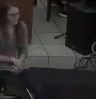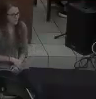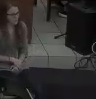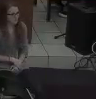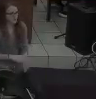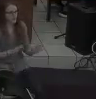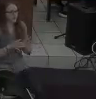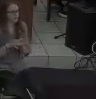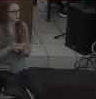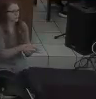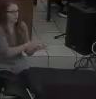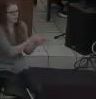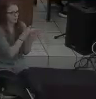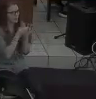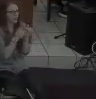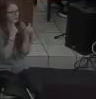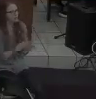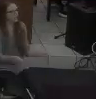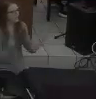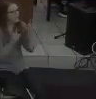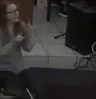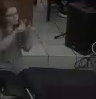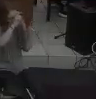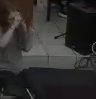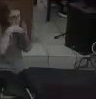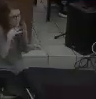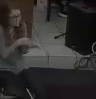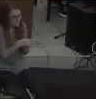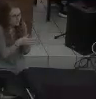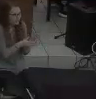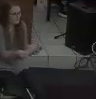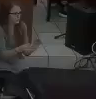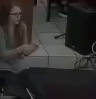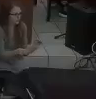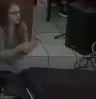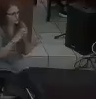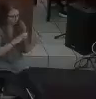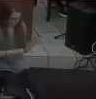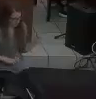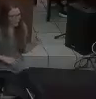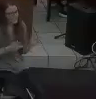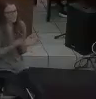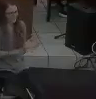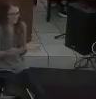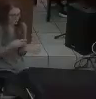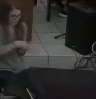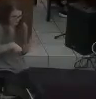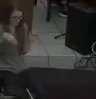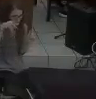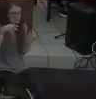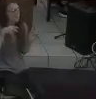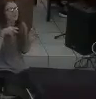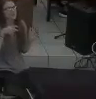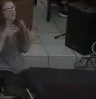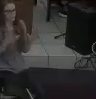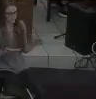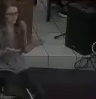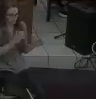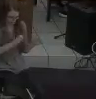join together and proclaim it with these words. Christ has risen. Christ has